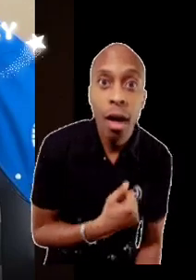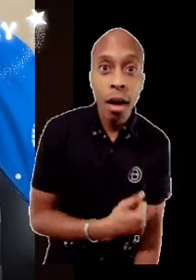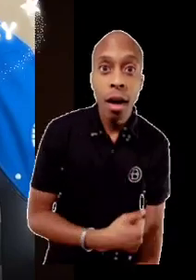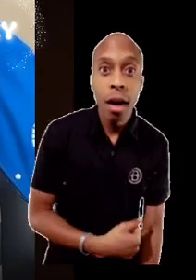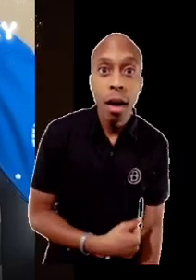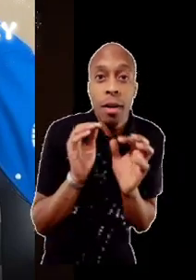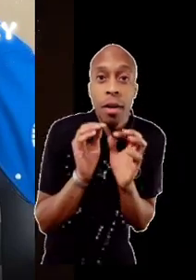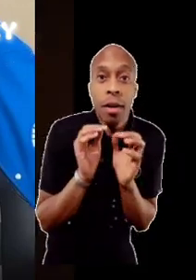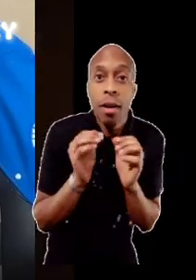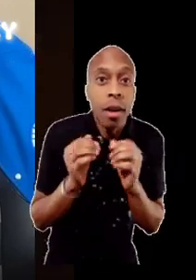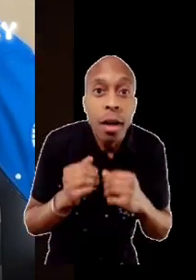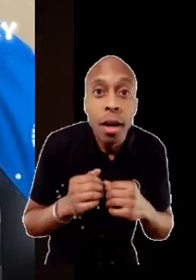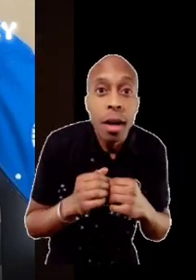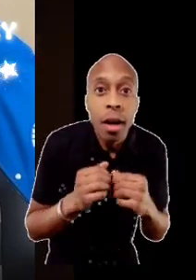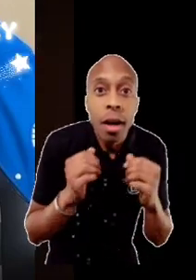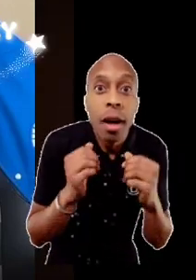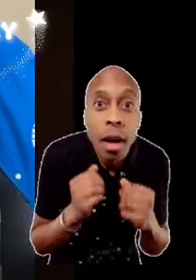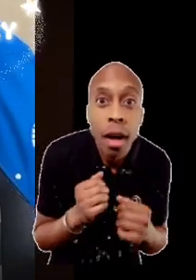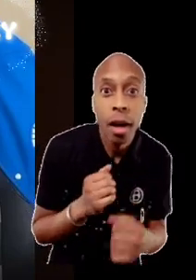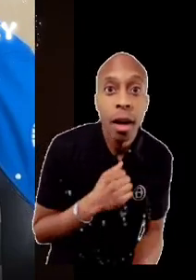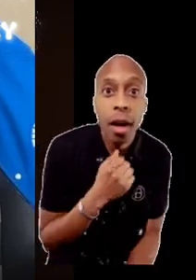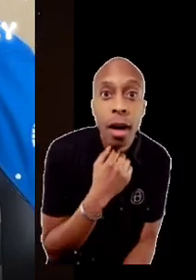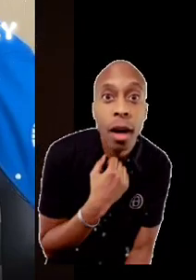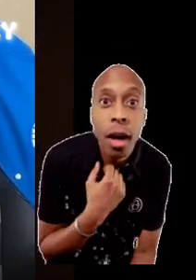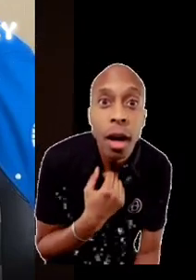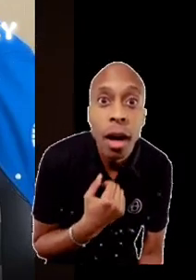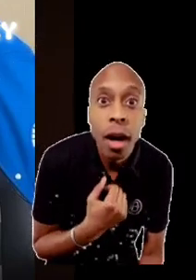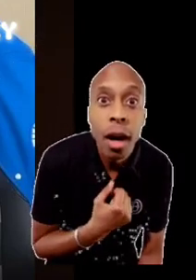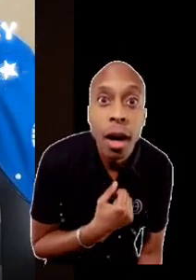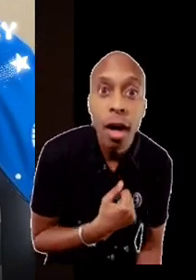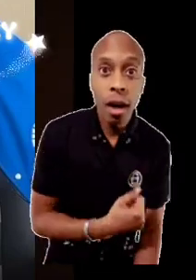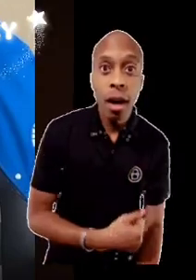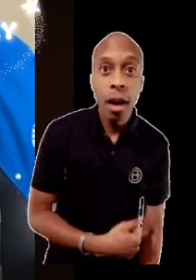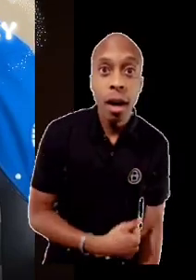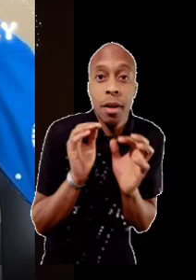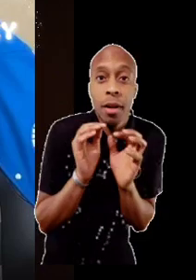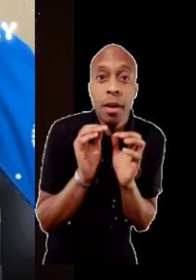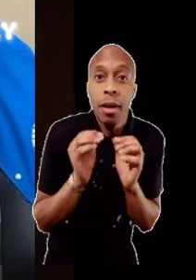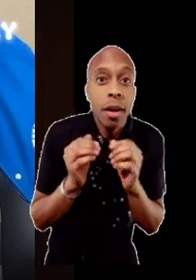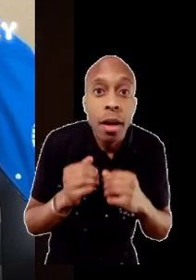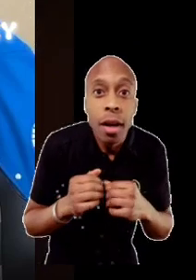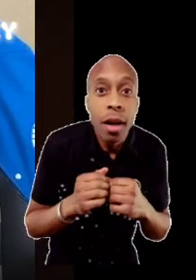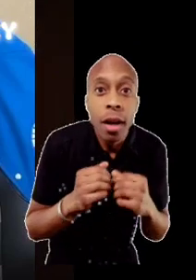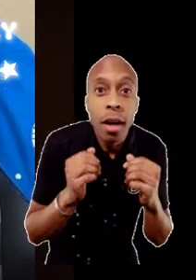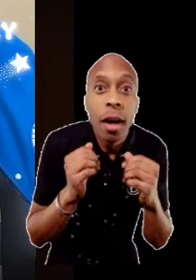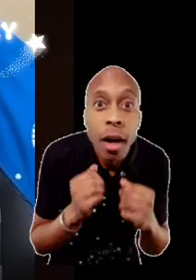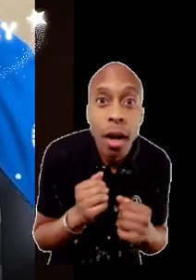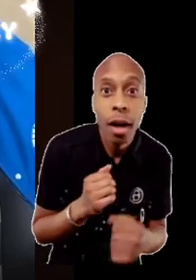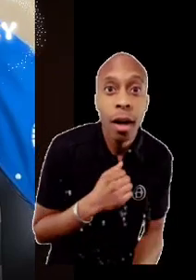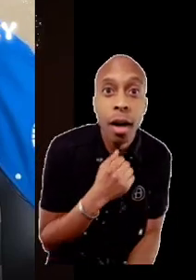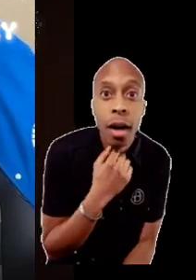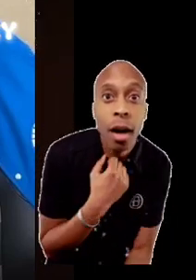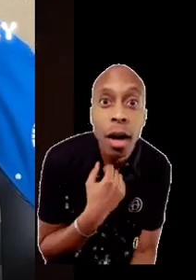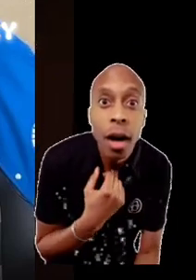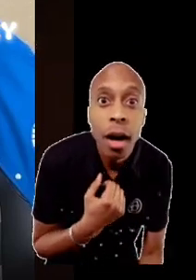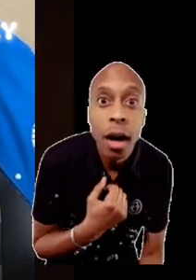know me. For sit down and for tell you certain things. Them people are not got through no